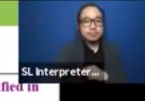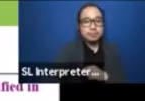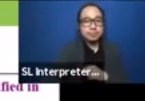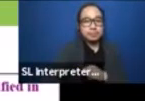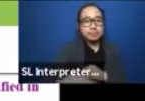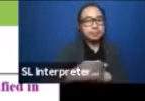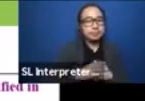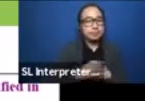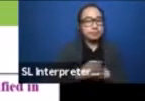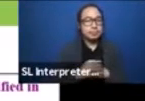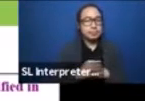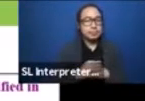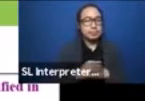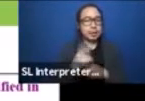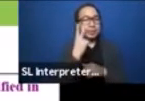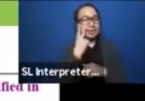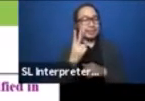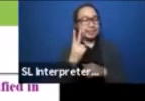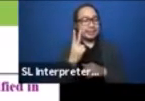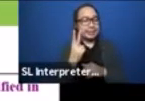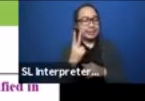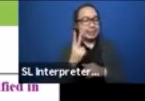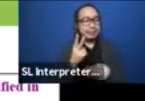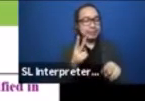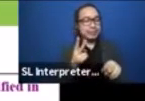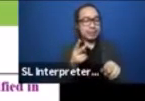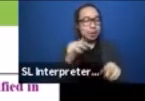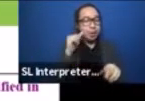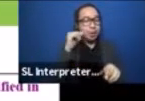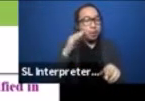So I've also looked at this woman,